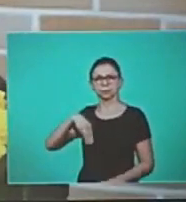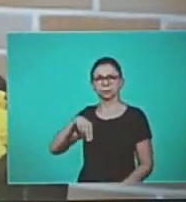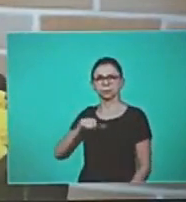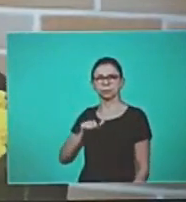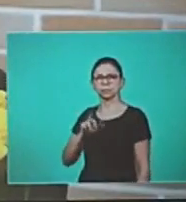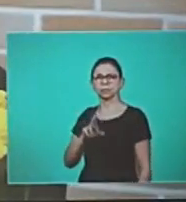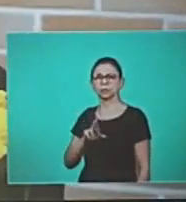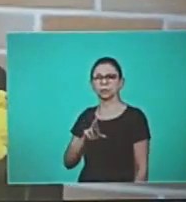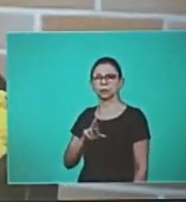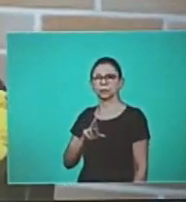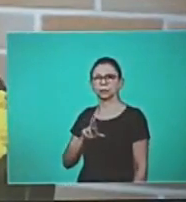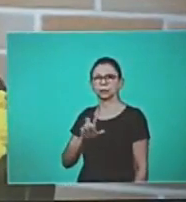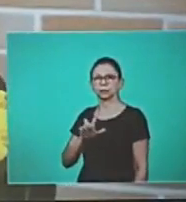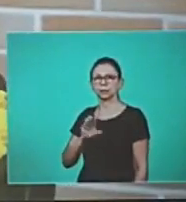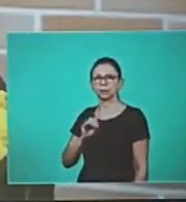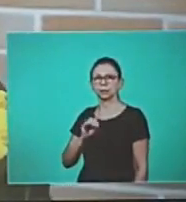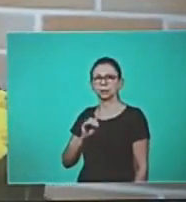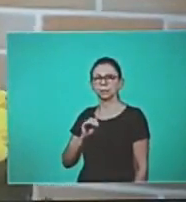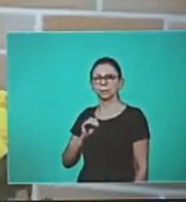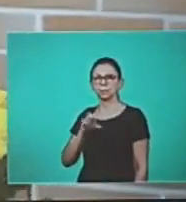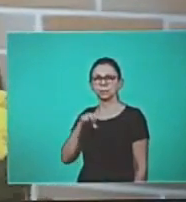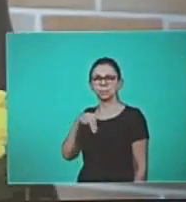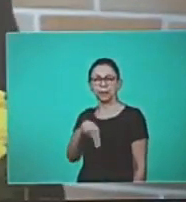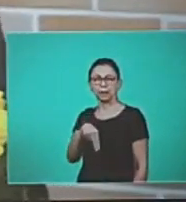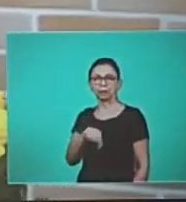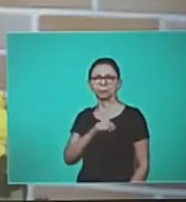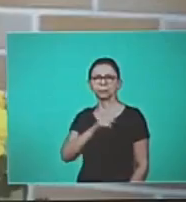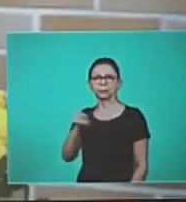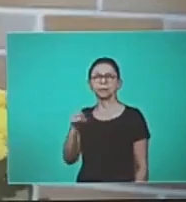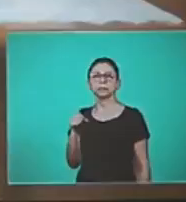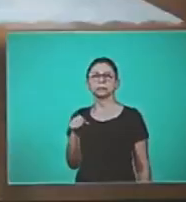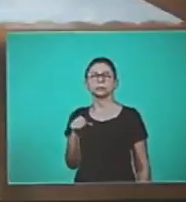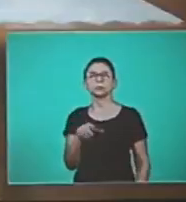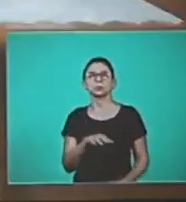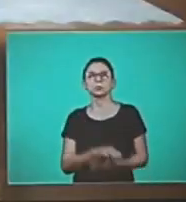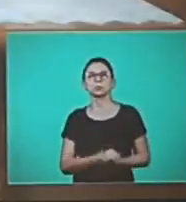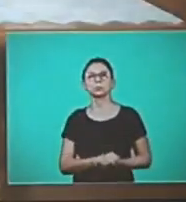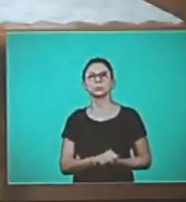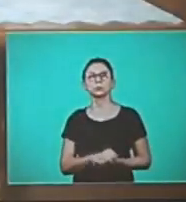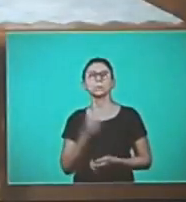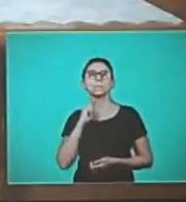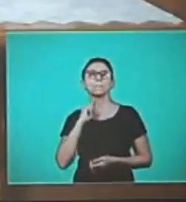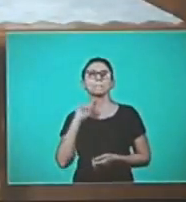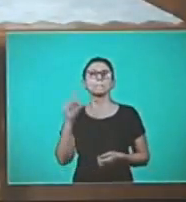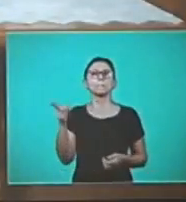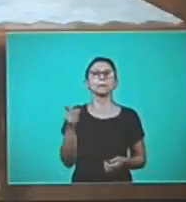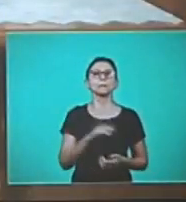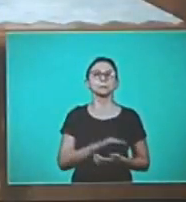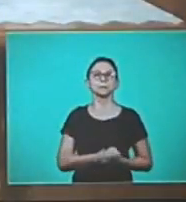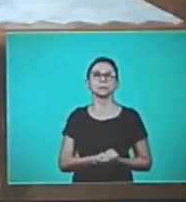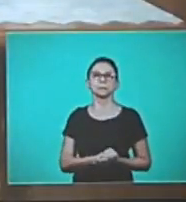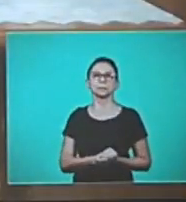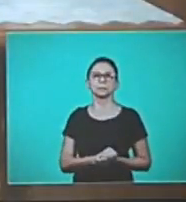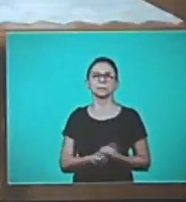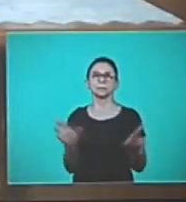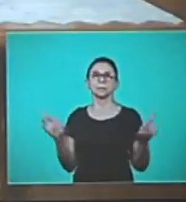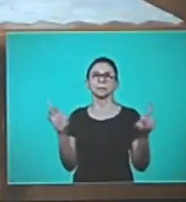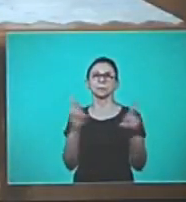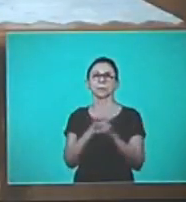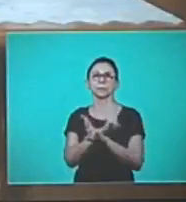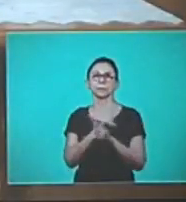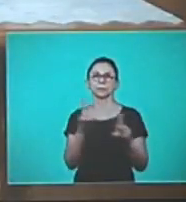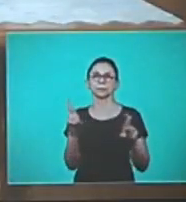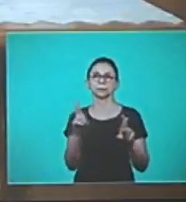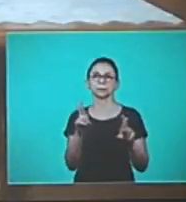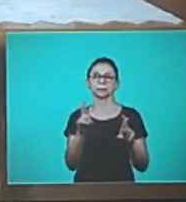Upetino, that also, he's from Valadares, Minas Gerais, in Brazil. He makes an observation about the plagues of Egypt. In fact,